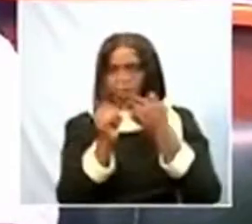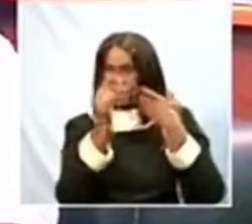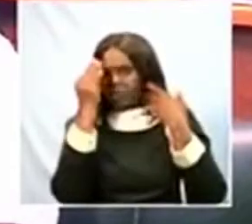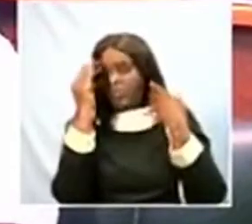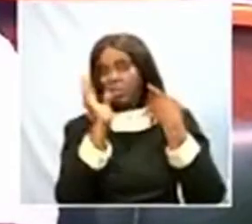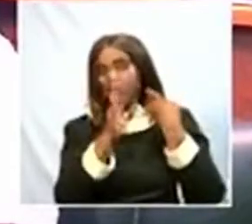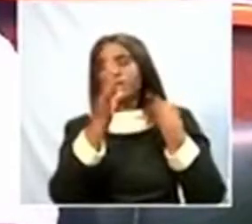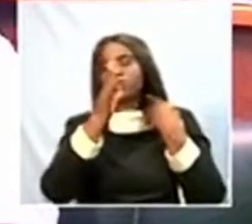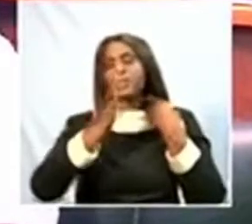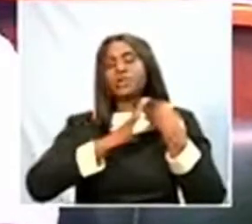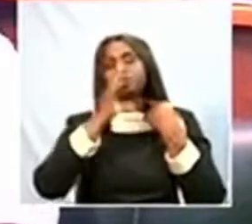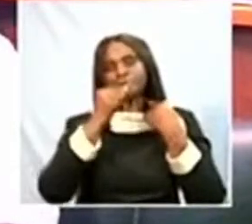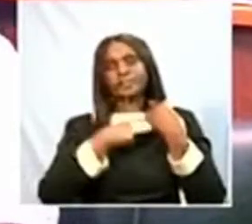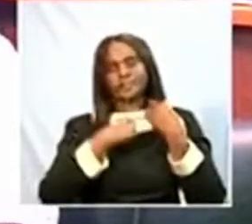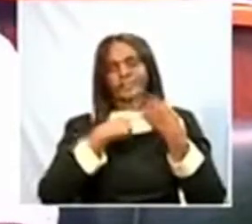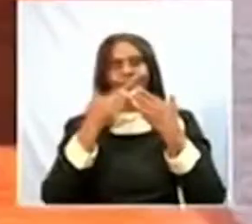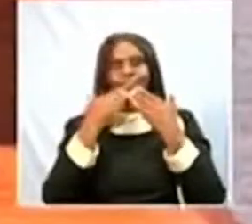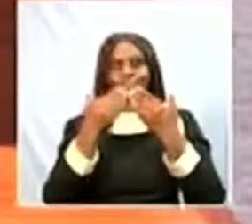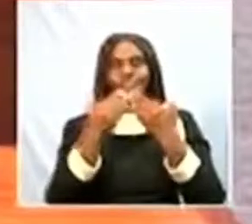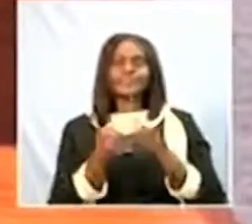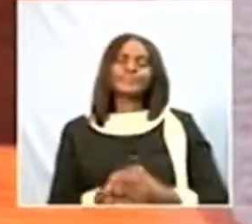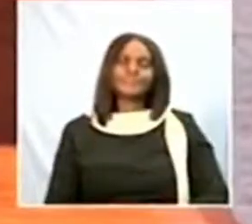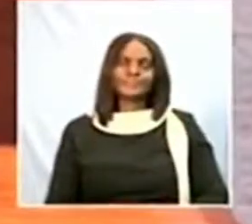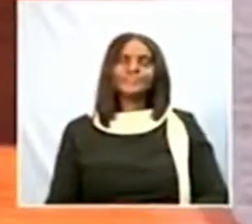for. Madam Speaker, I submit.